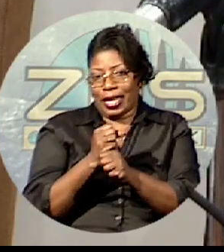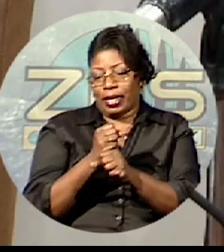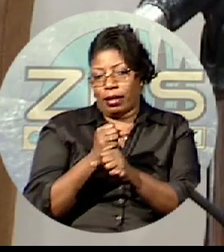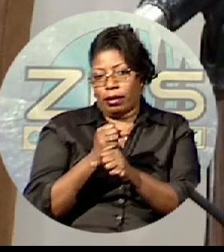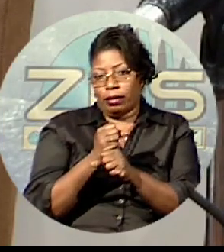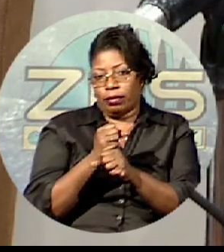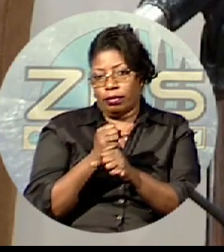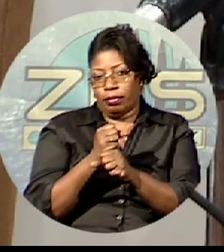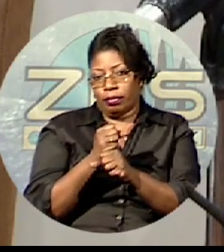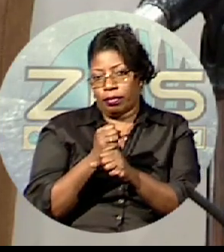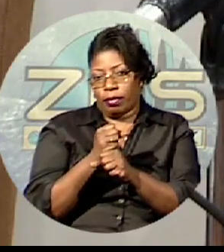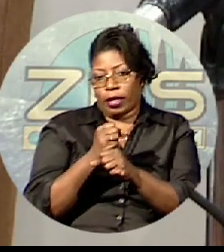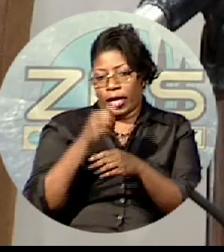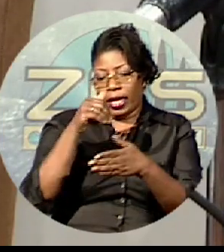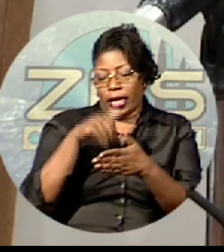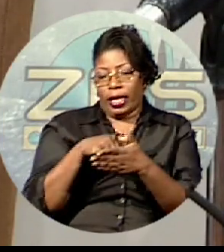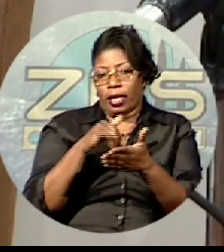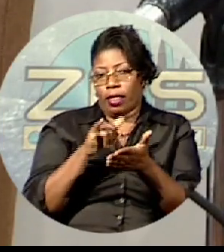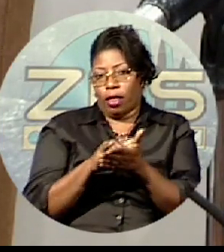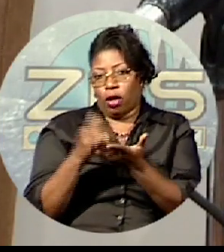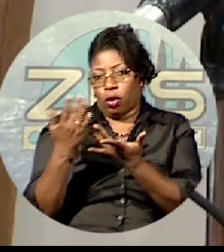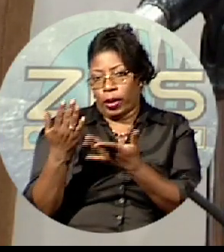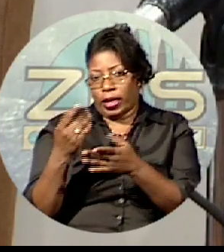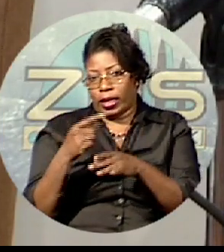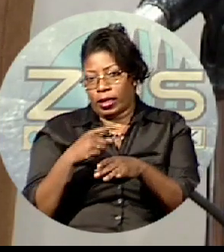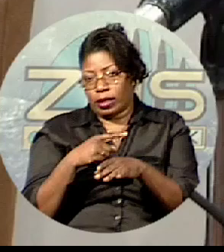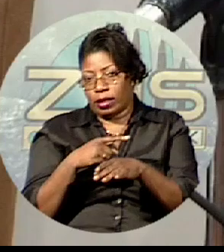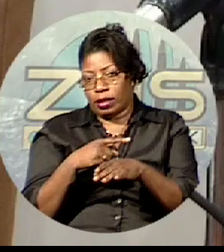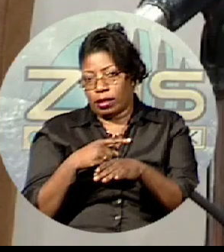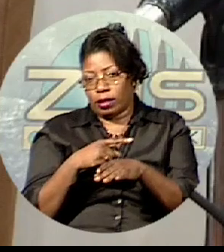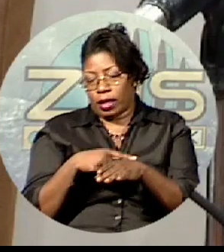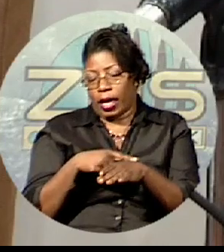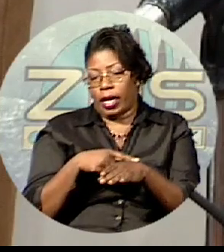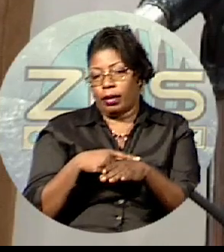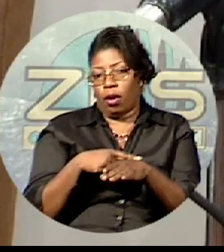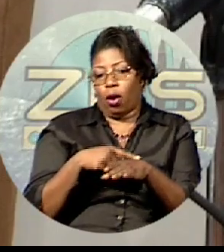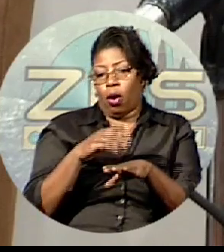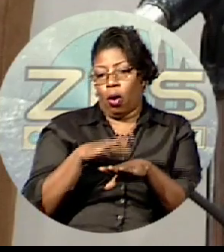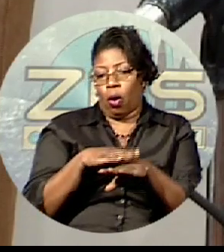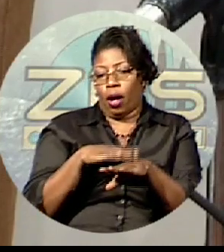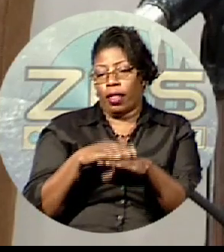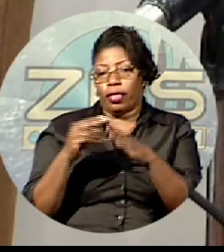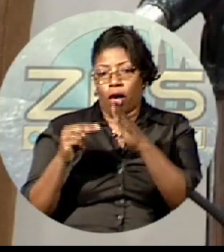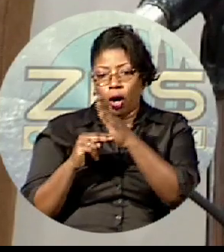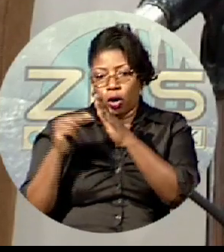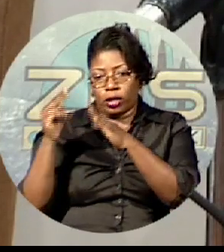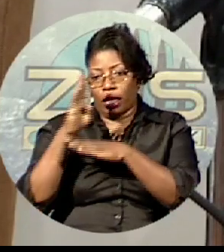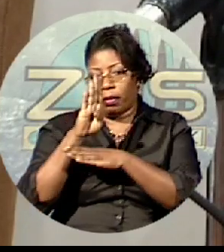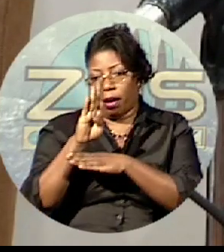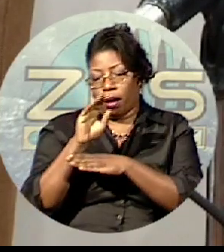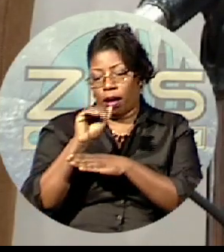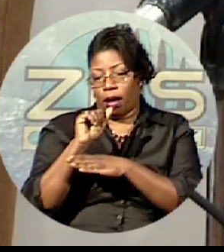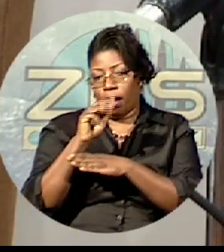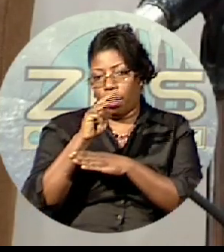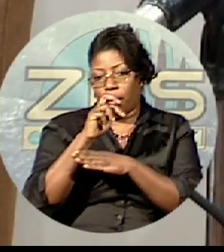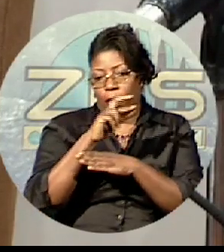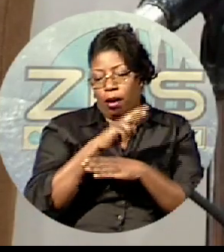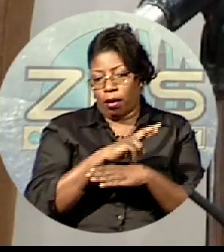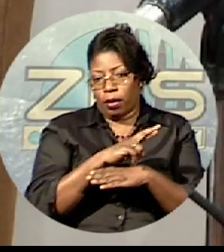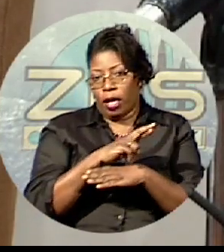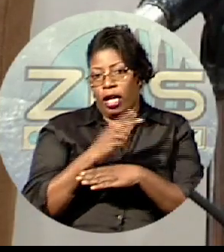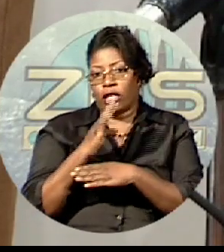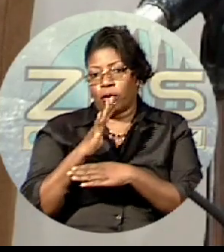account the weight, right, of Bahama. And we felt that if they had spoken to